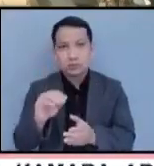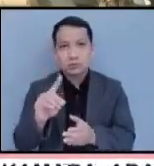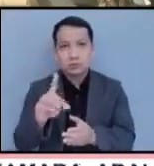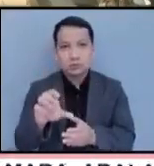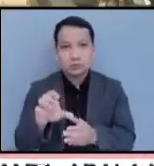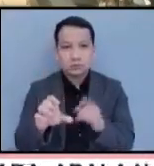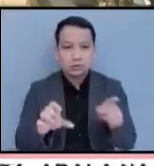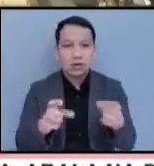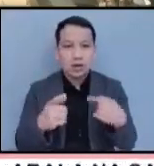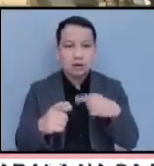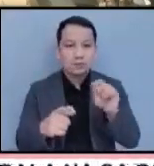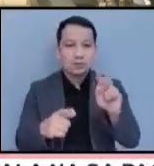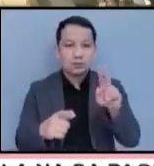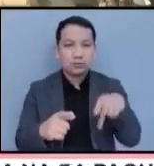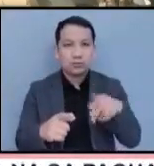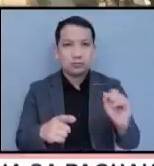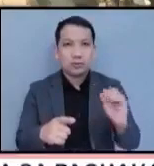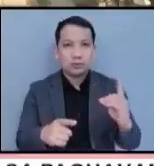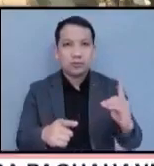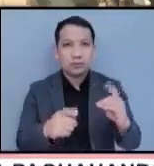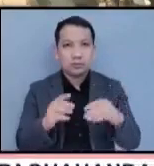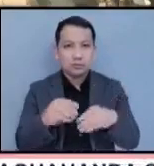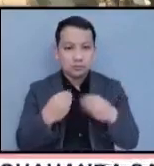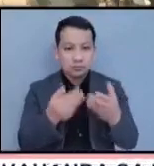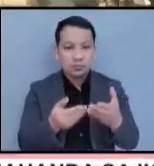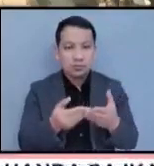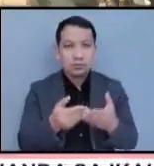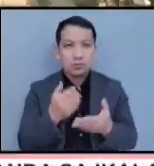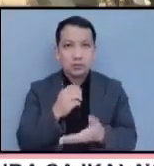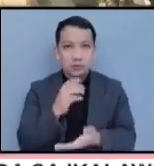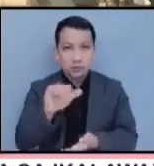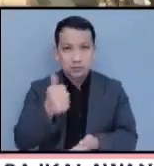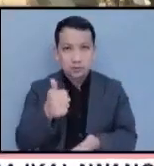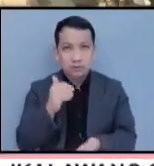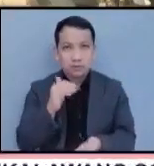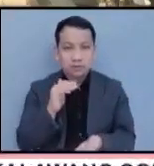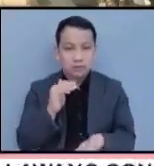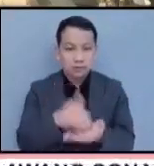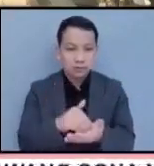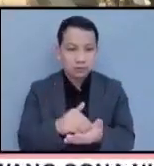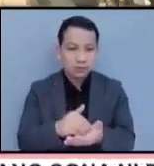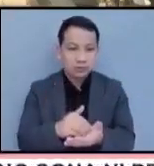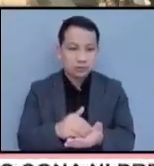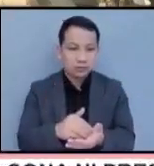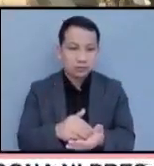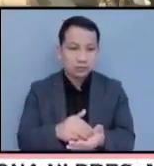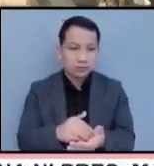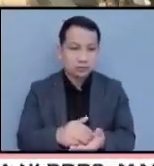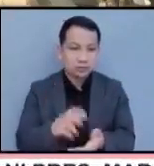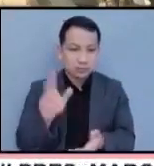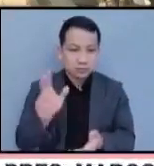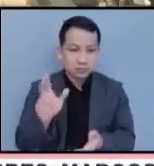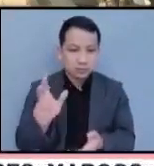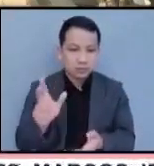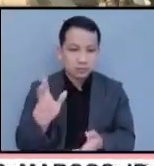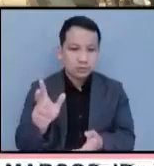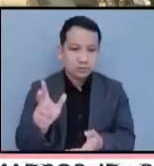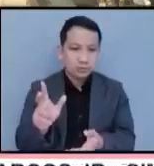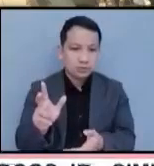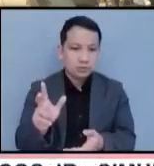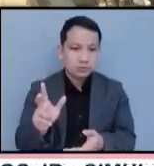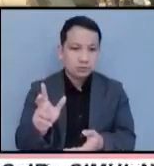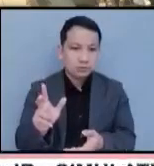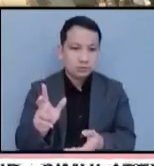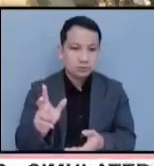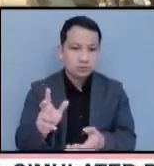saan makakatanggap ng 10,950 pesos ang isang miyembro ng pamilya sa loob ng 30-day cash for work program. Kabilang sa maaring